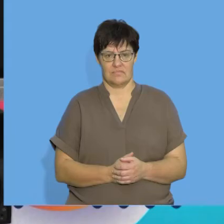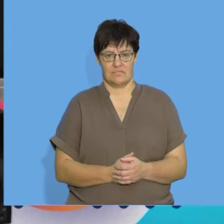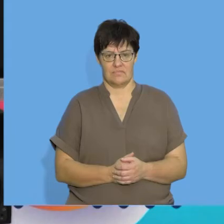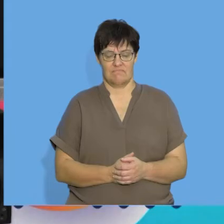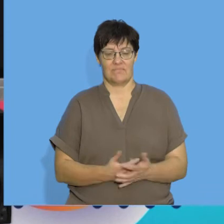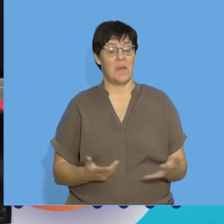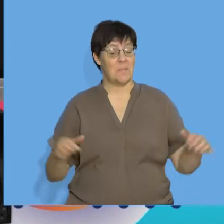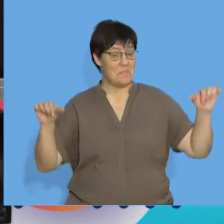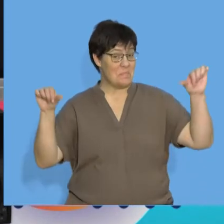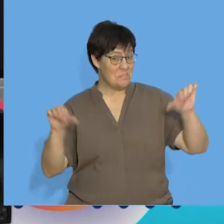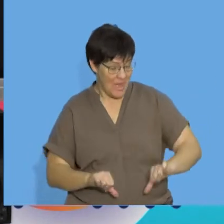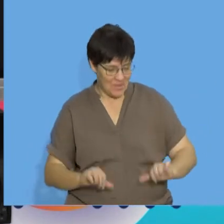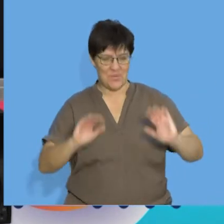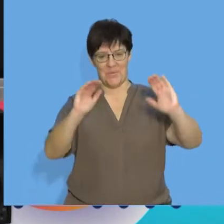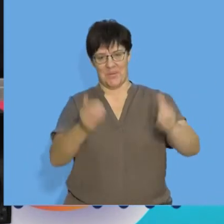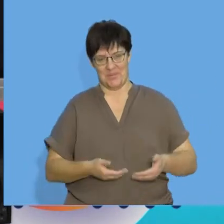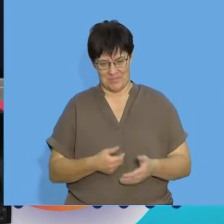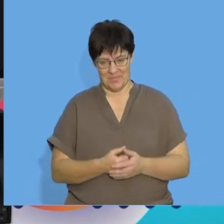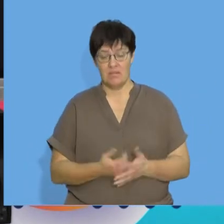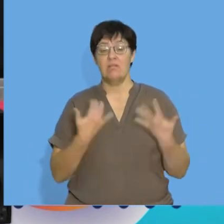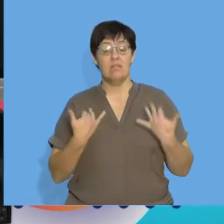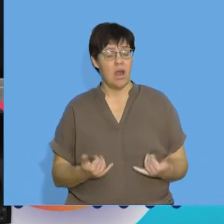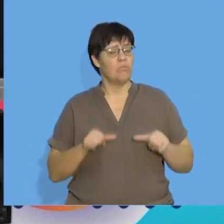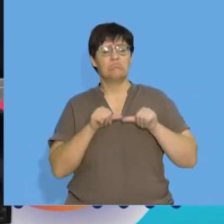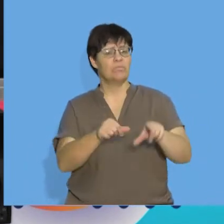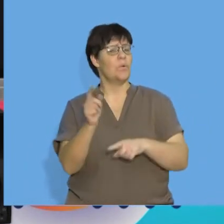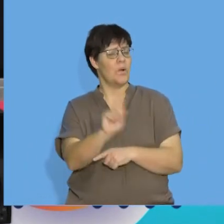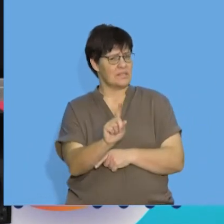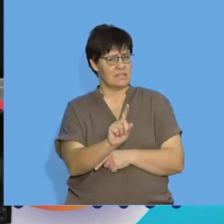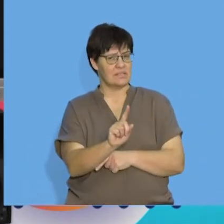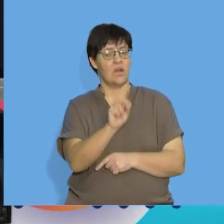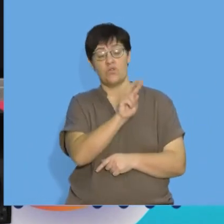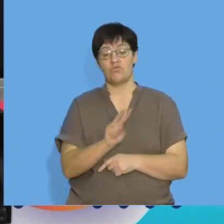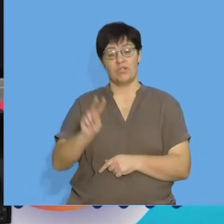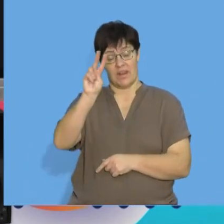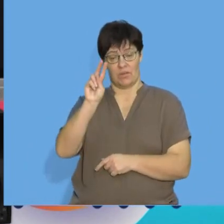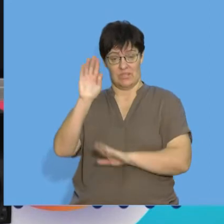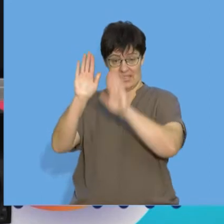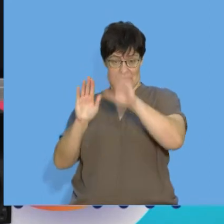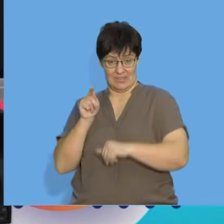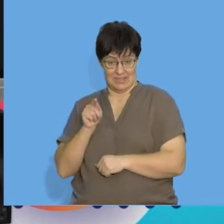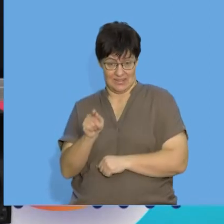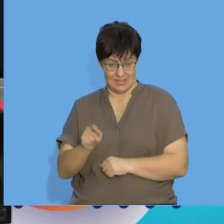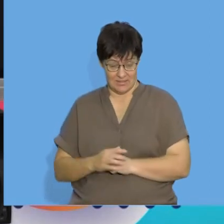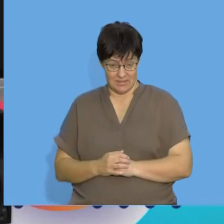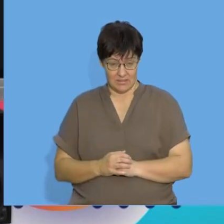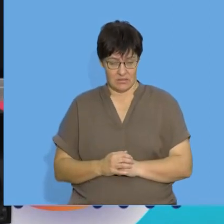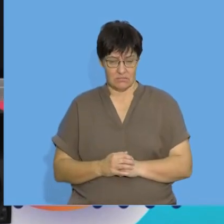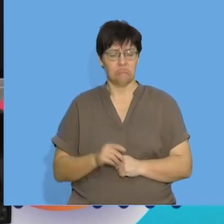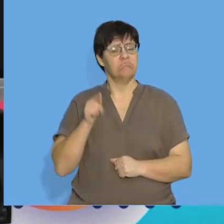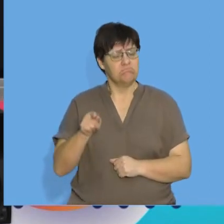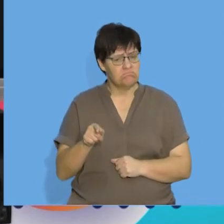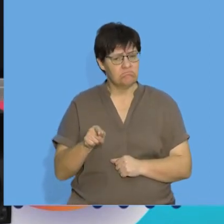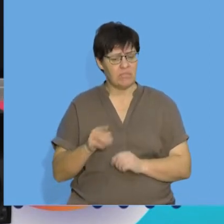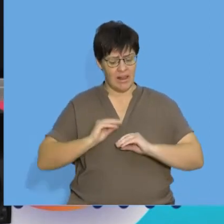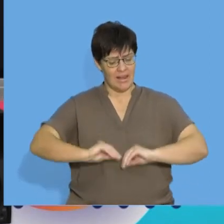Welcome back everyone. We're going to be continuing our work with quadratic sequences. In this portion of the